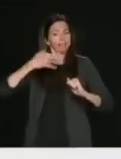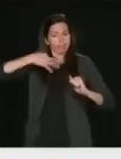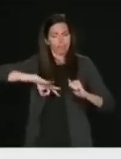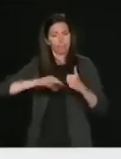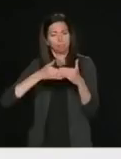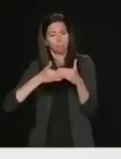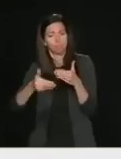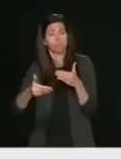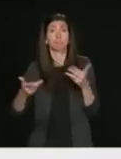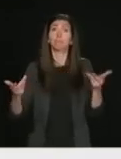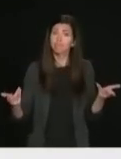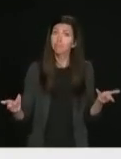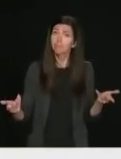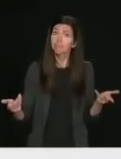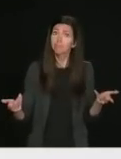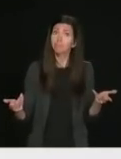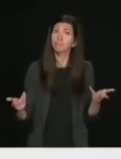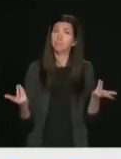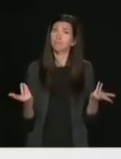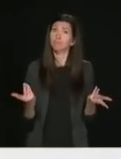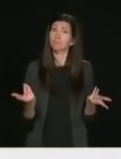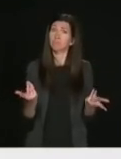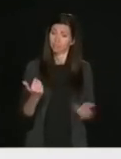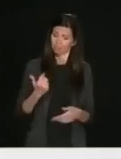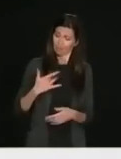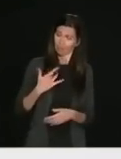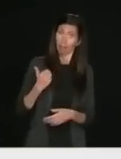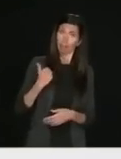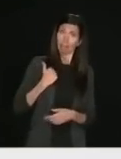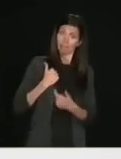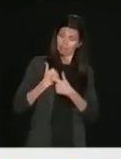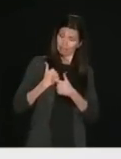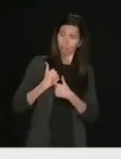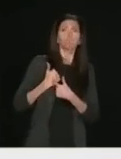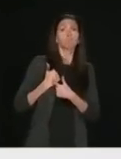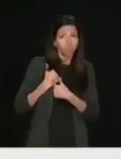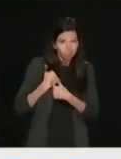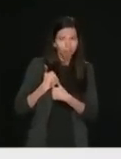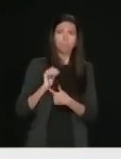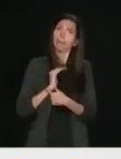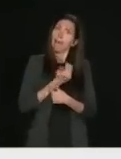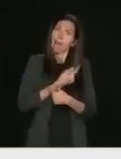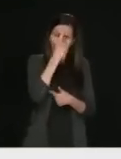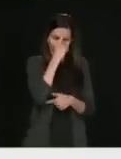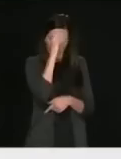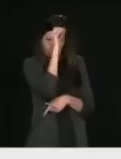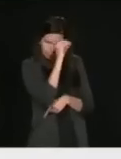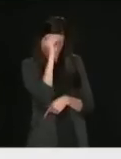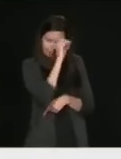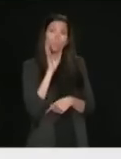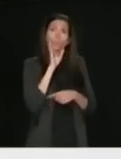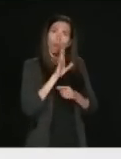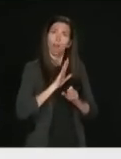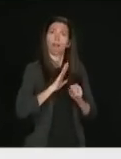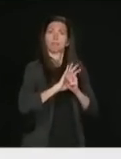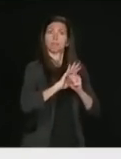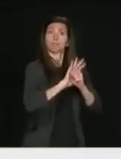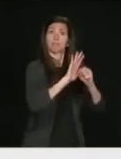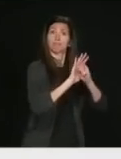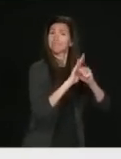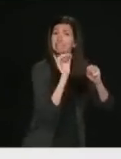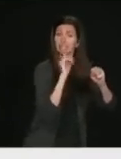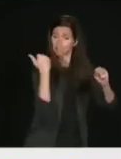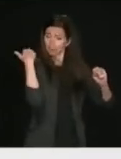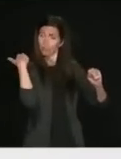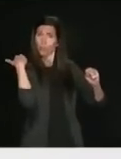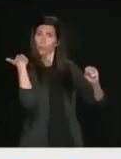era. Canada's voice is going to be really important, as it was around the forming of the Bretton Woods institutions, as it will be as